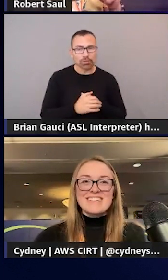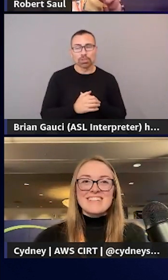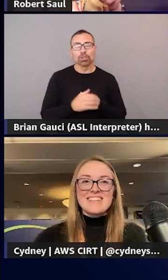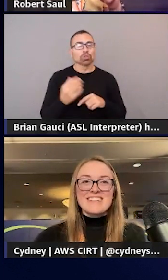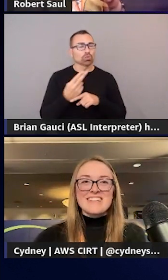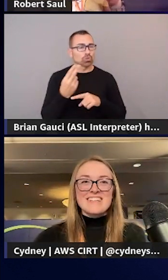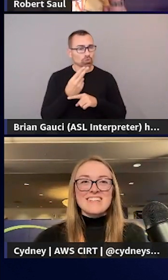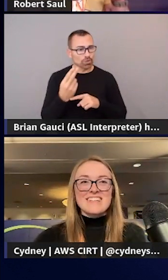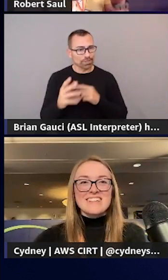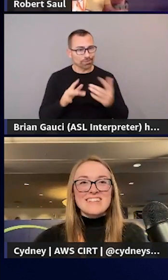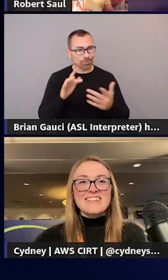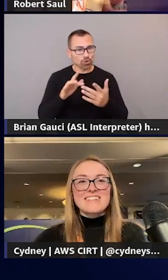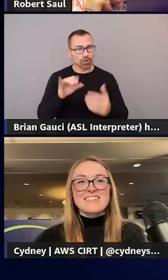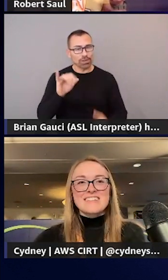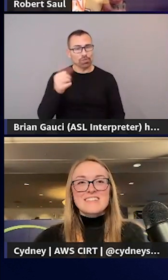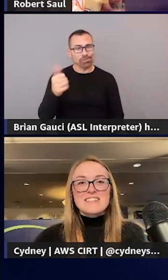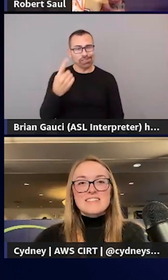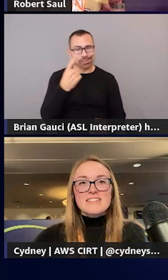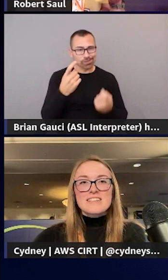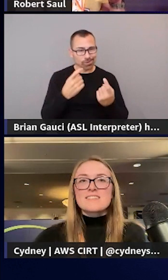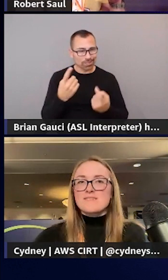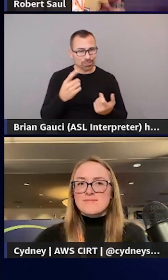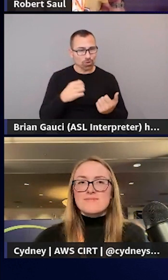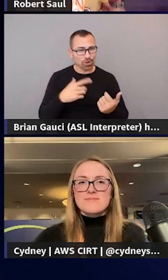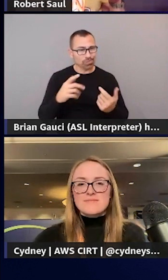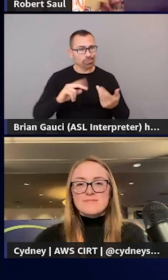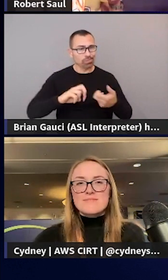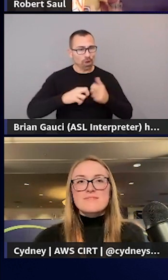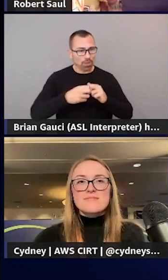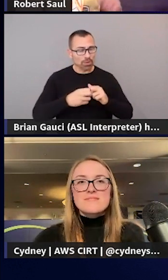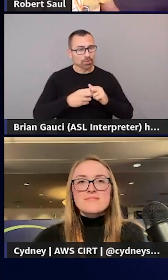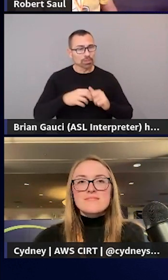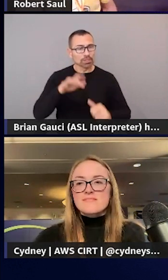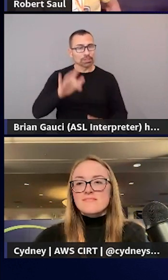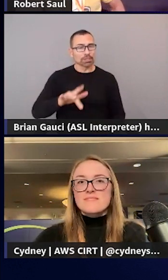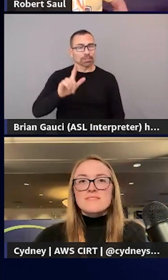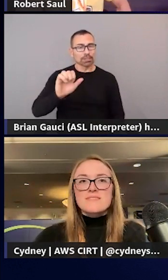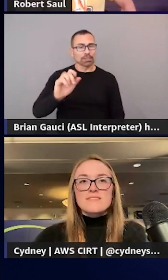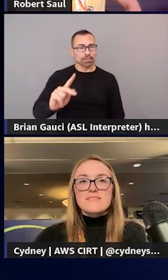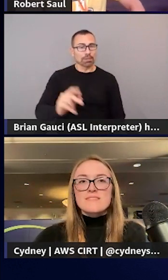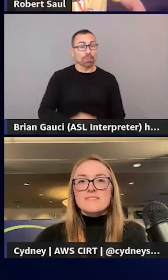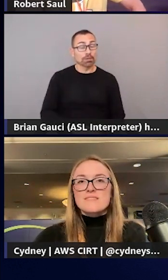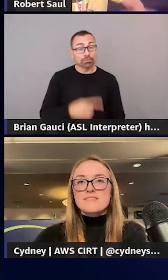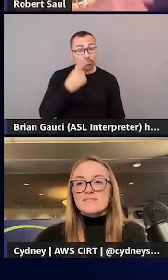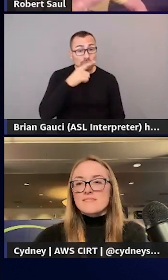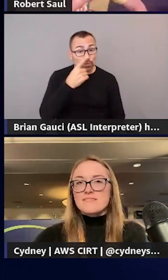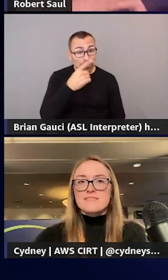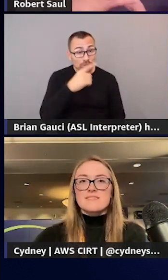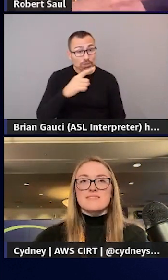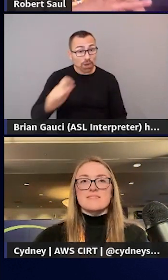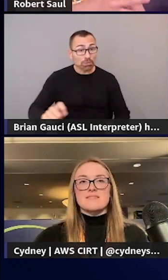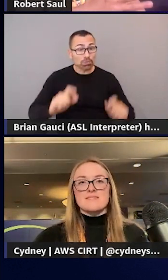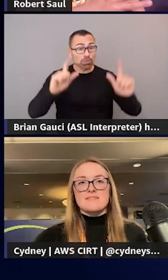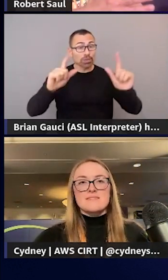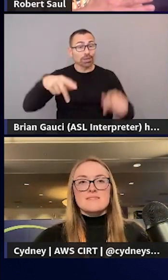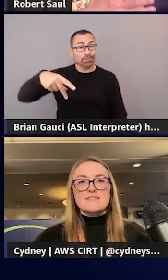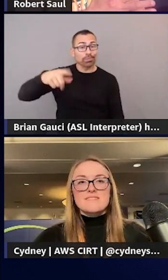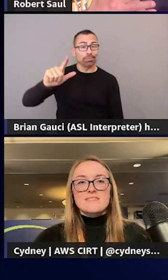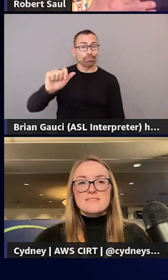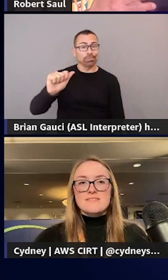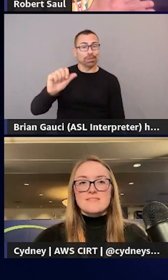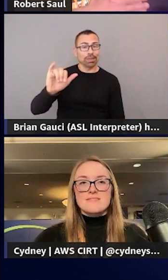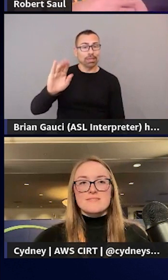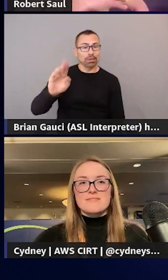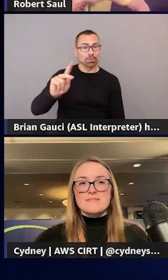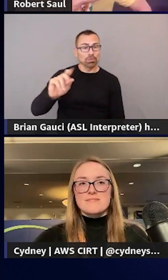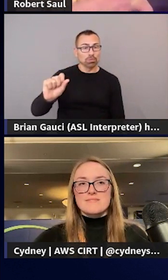for any questions or problems. Can you pull up playbooks? I think those are really great. We've gotten so much good feedback from